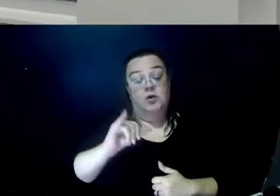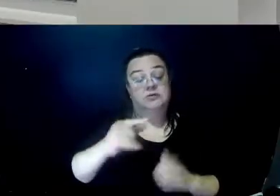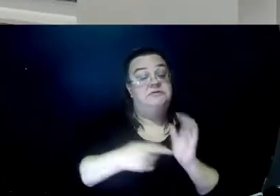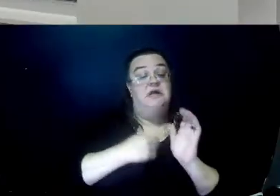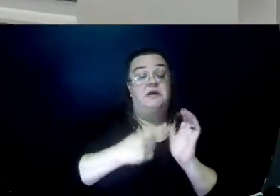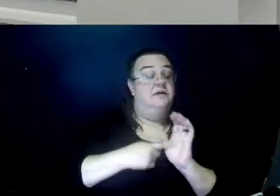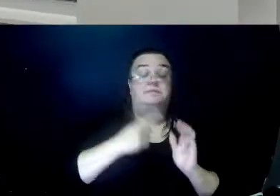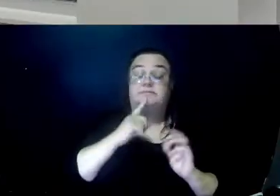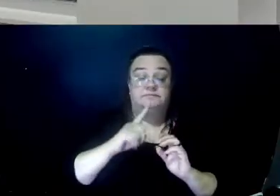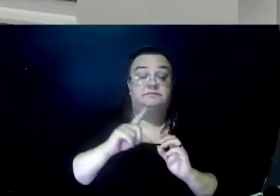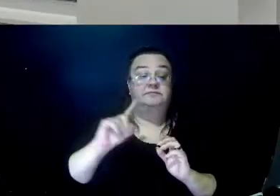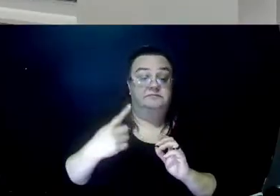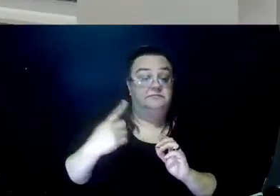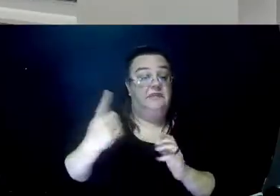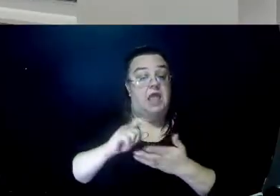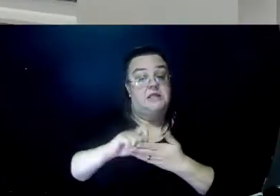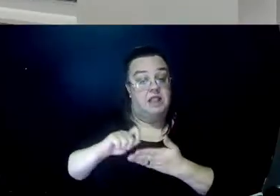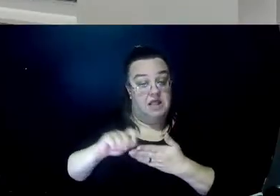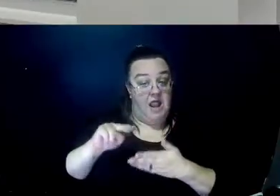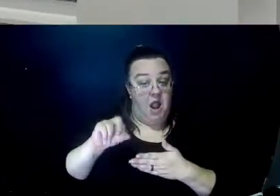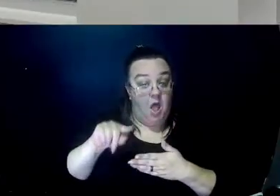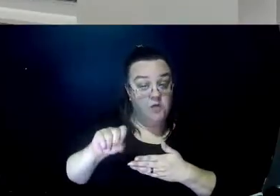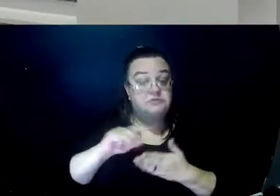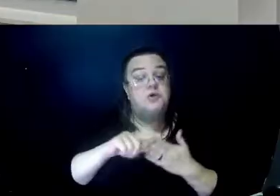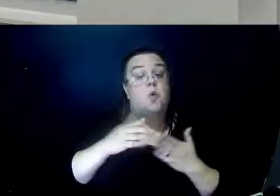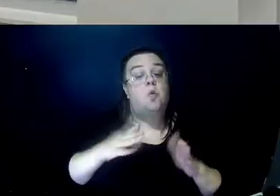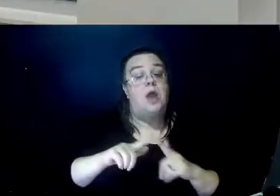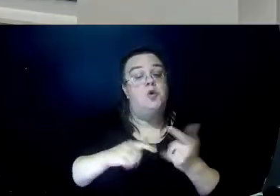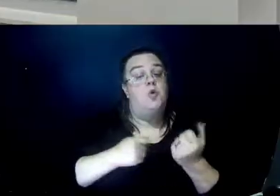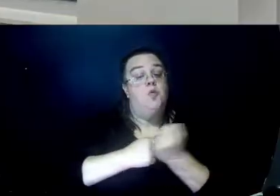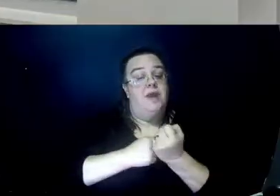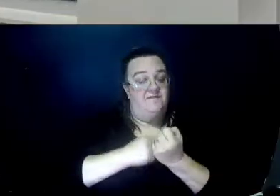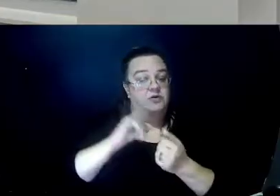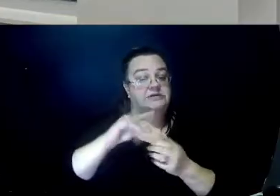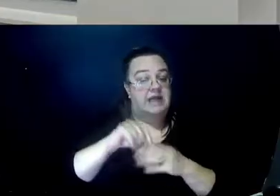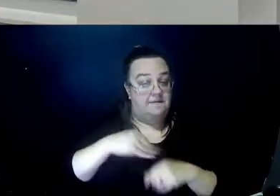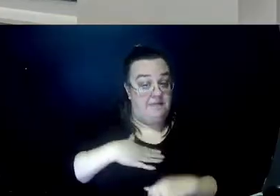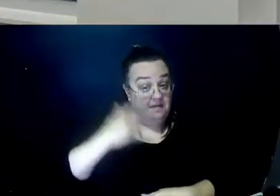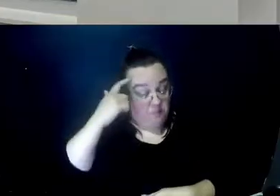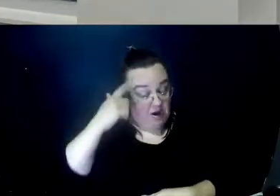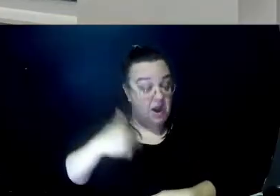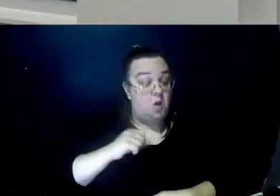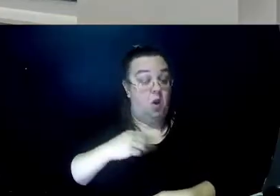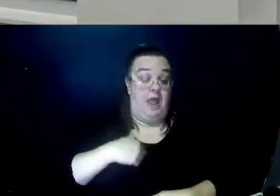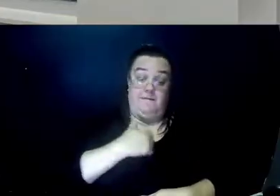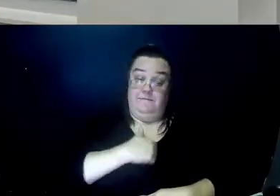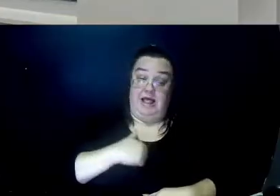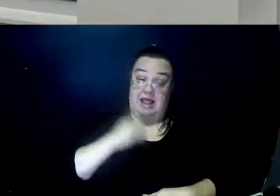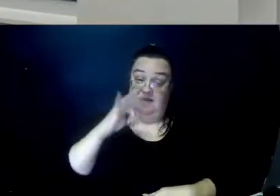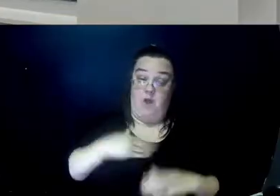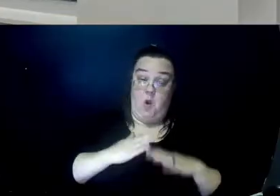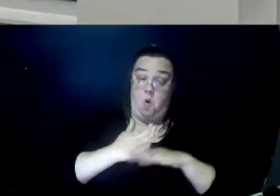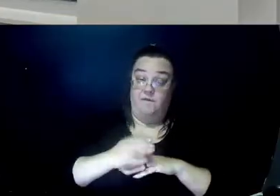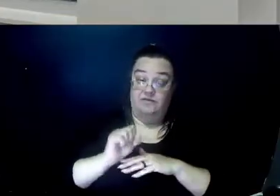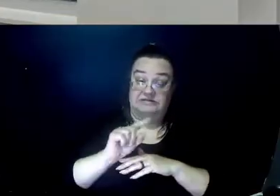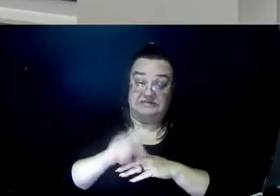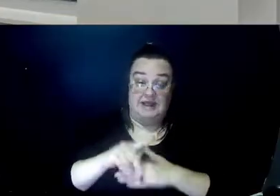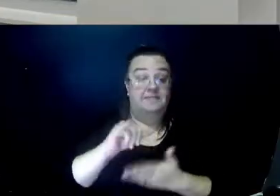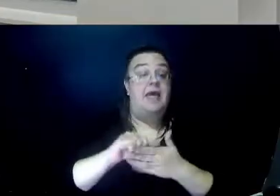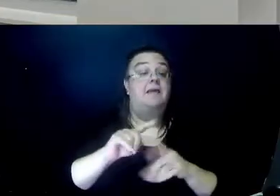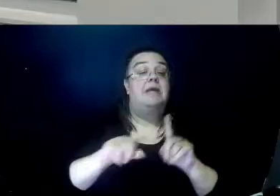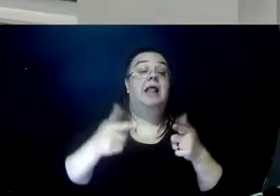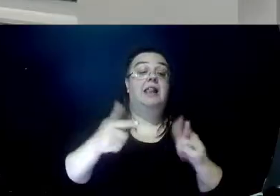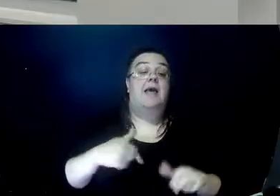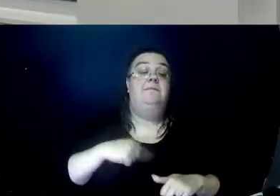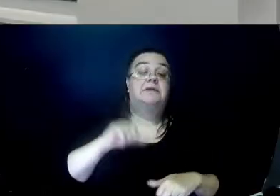is constantly taking notes. It's a way to reinforce it in my brain. So I apologize for overstepping that. But let me just say